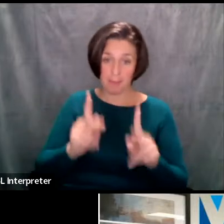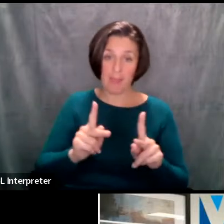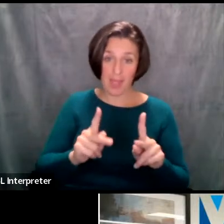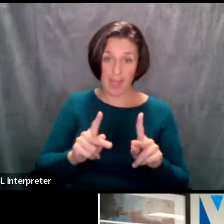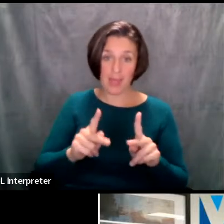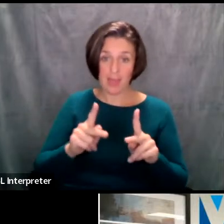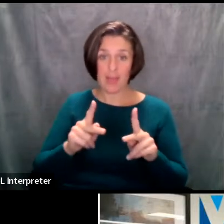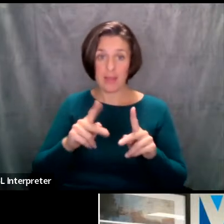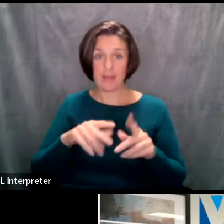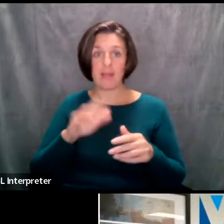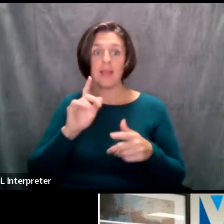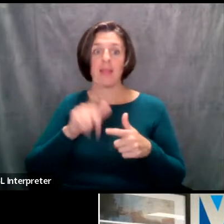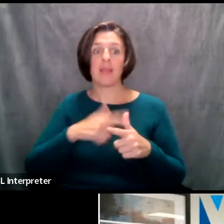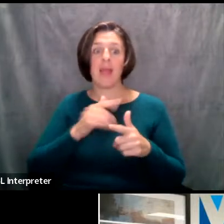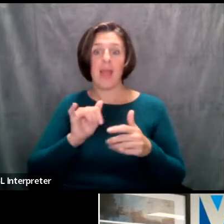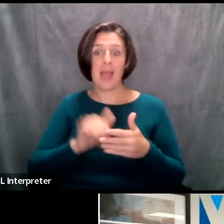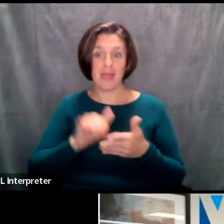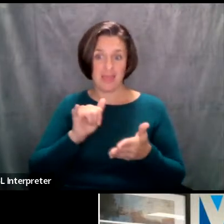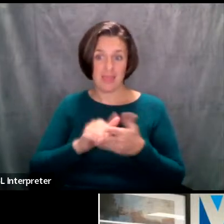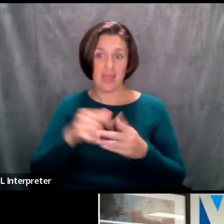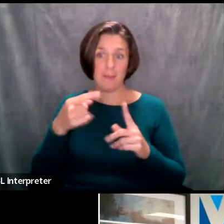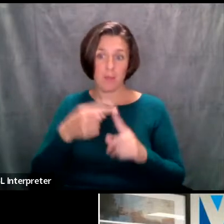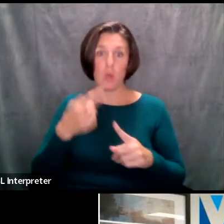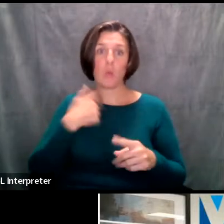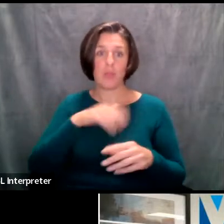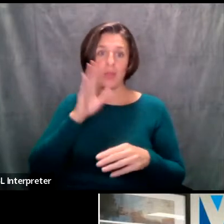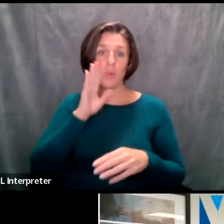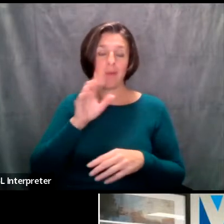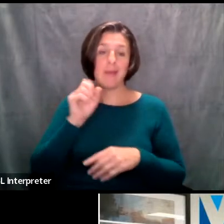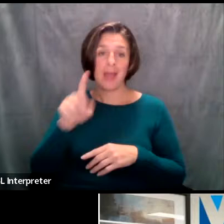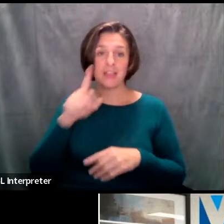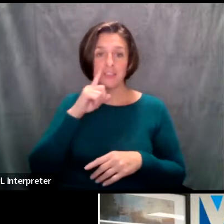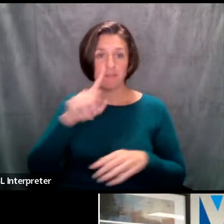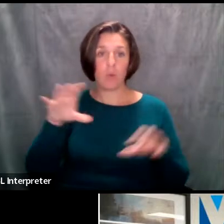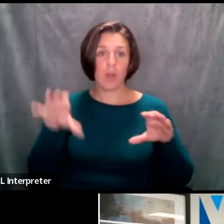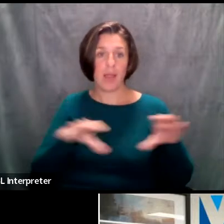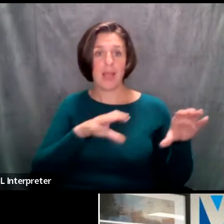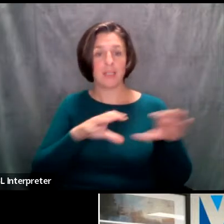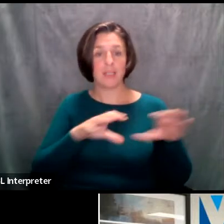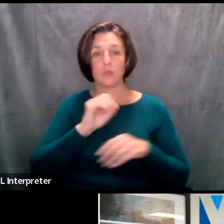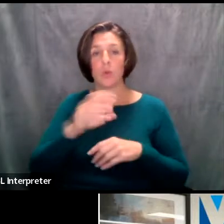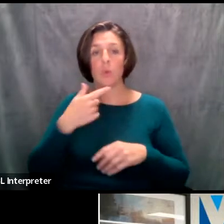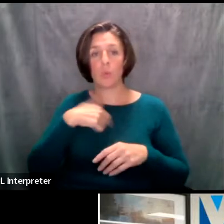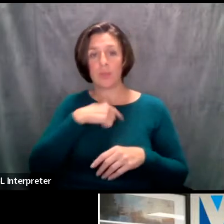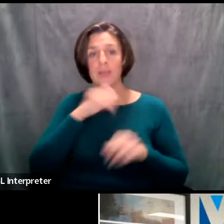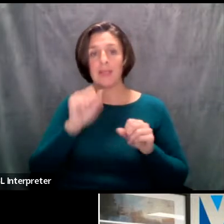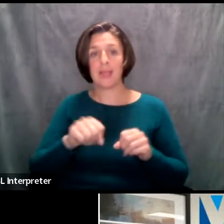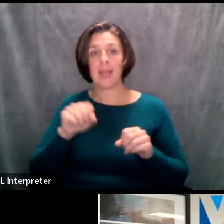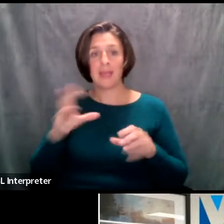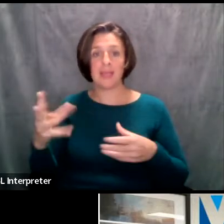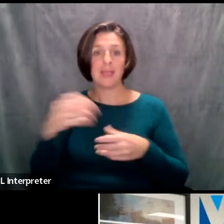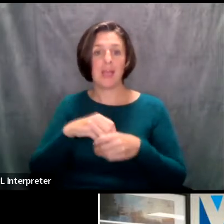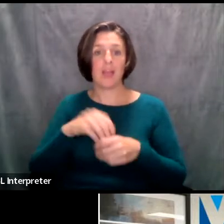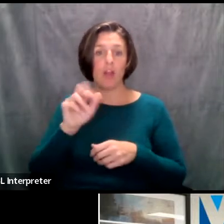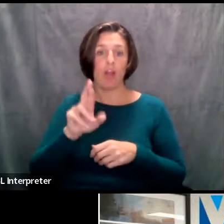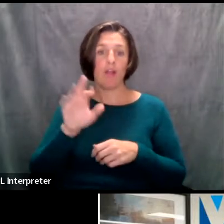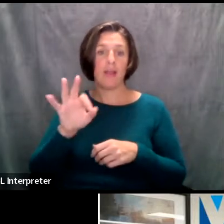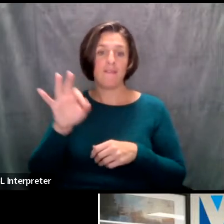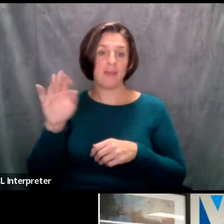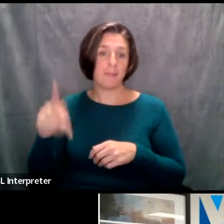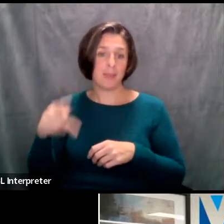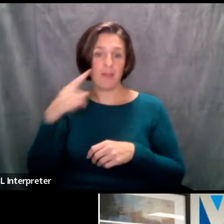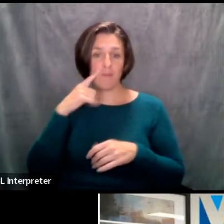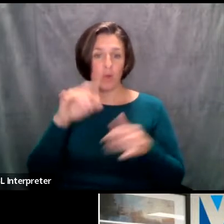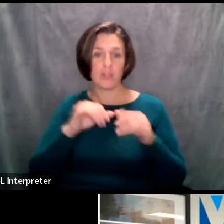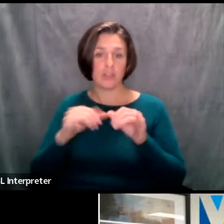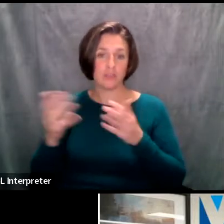at that point that we would ask for action so that we can engage in an RFP for architectural services and all those, because that's where the